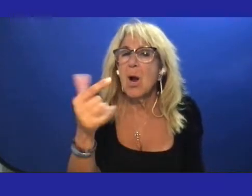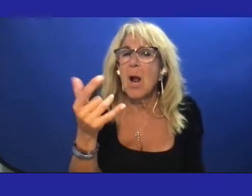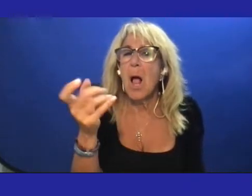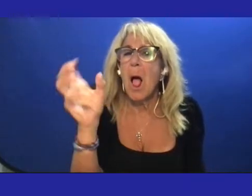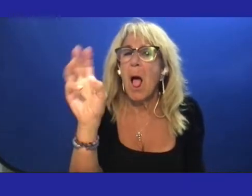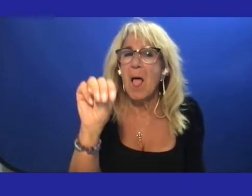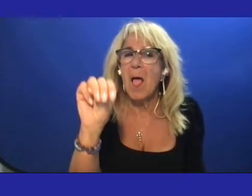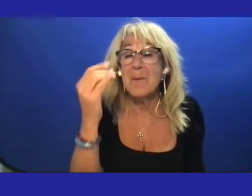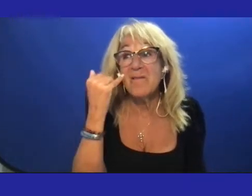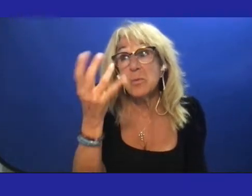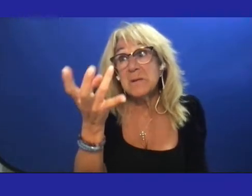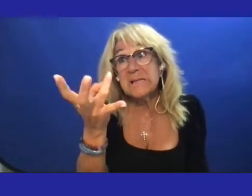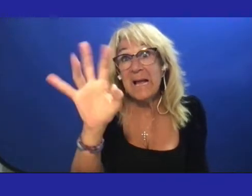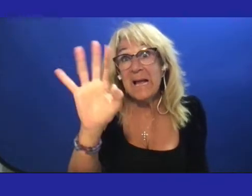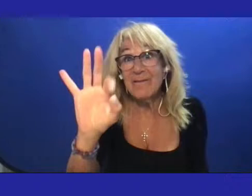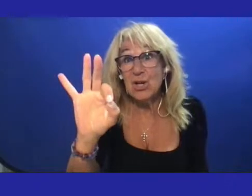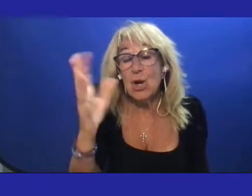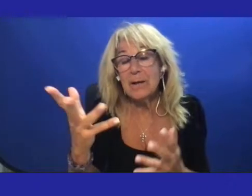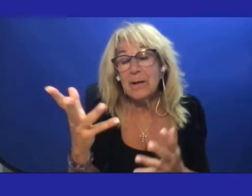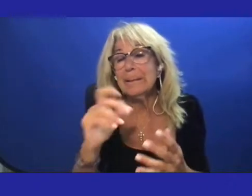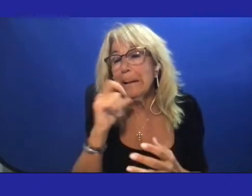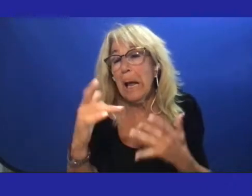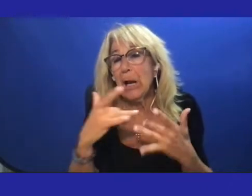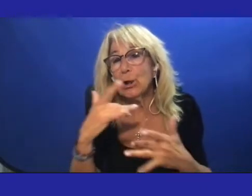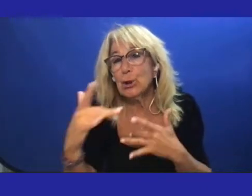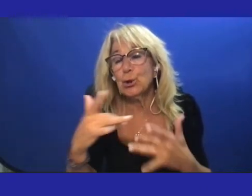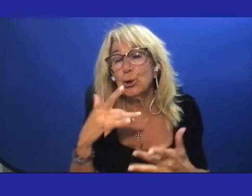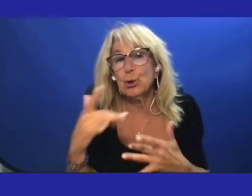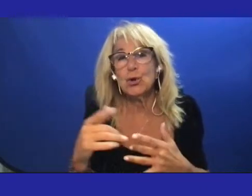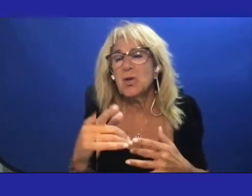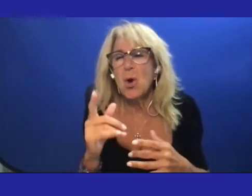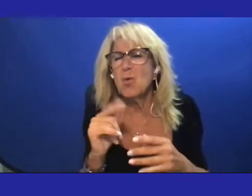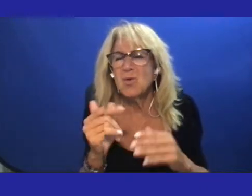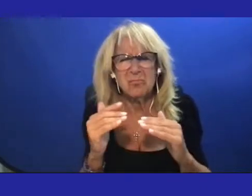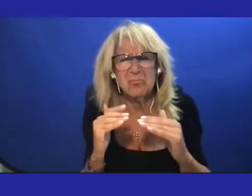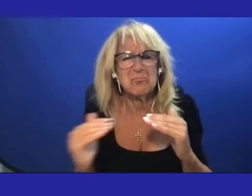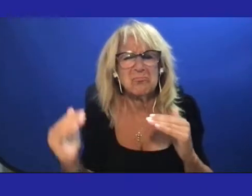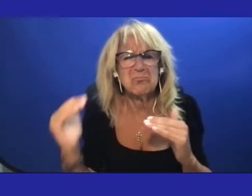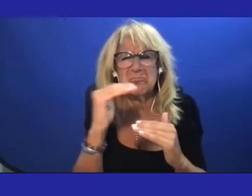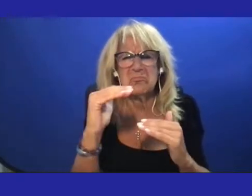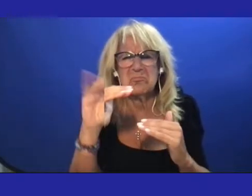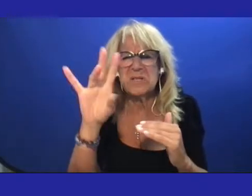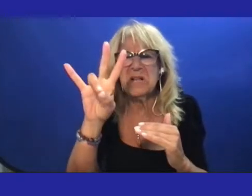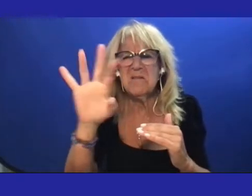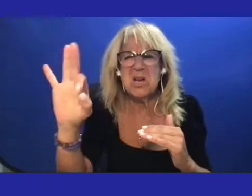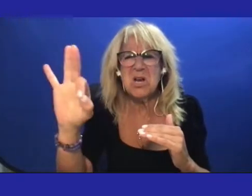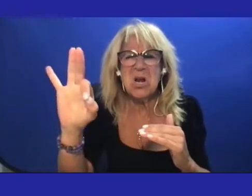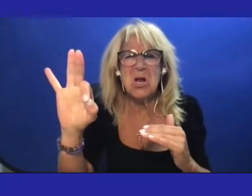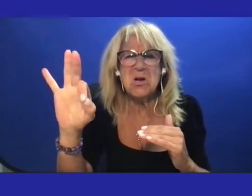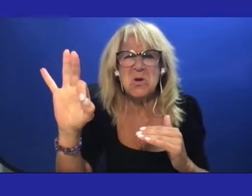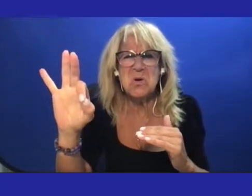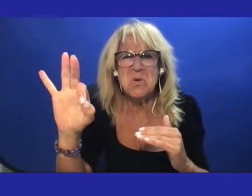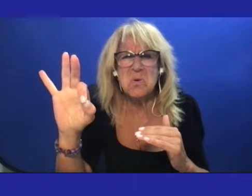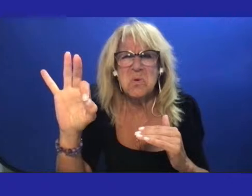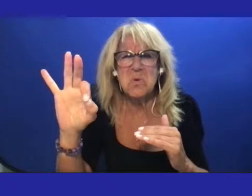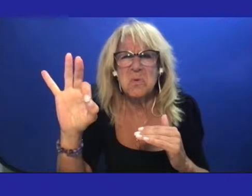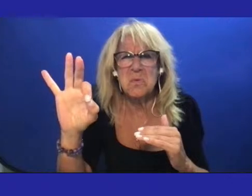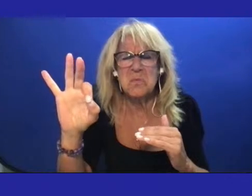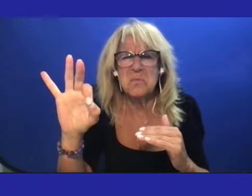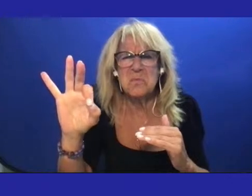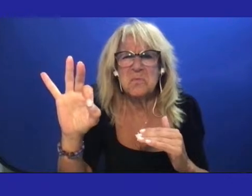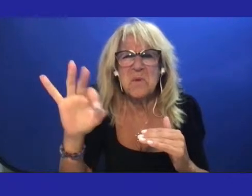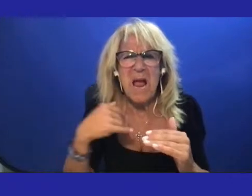79, then there's nothing to be concerned about. No, it's lower than that. There is a meaningful gap.